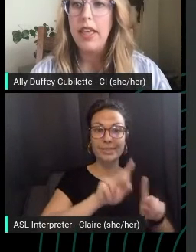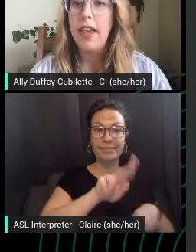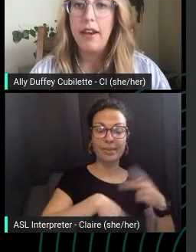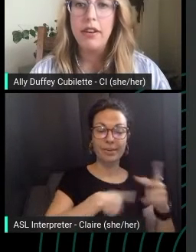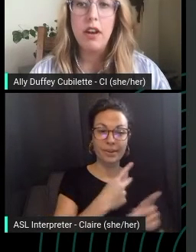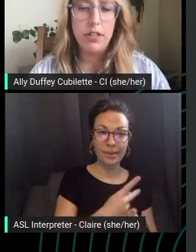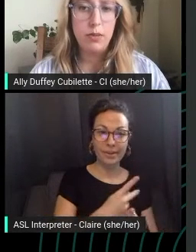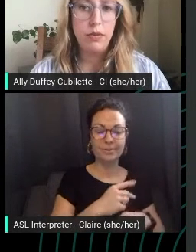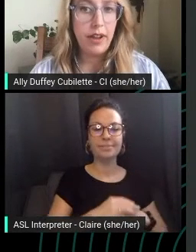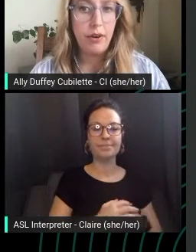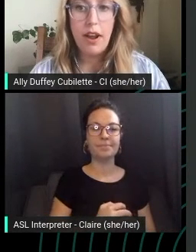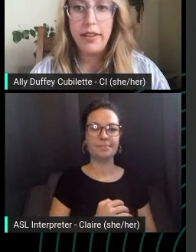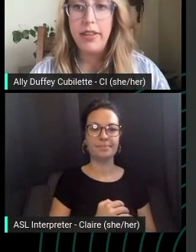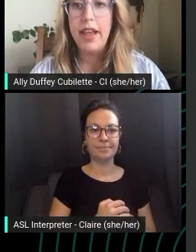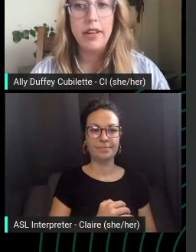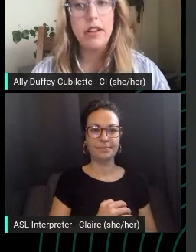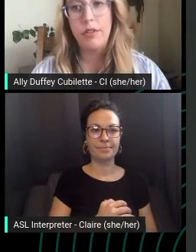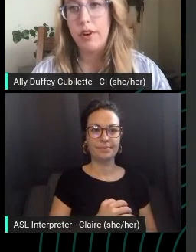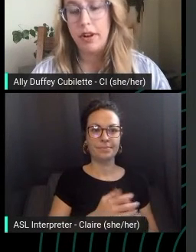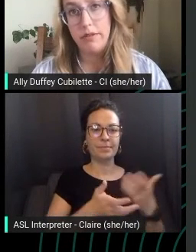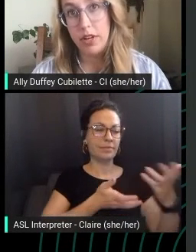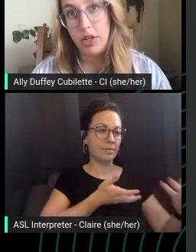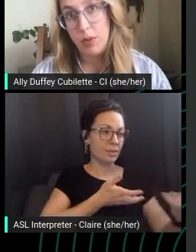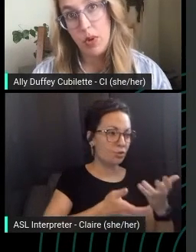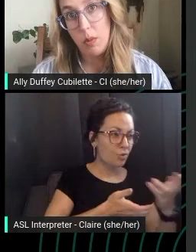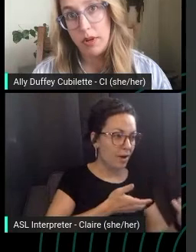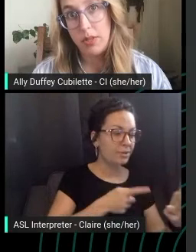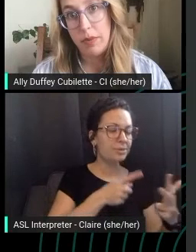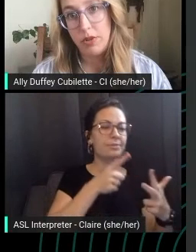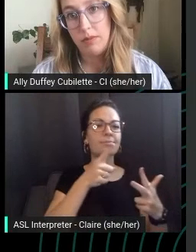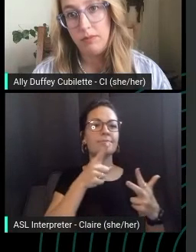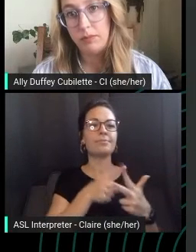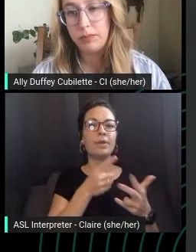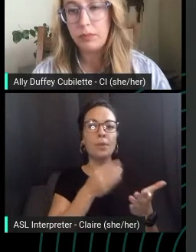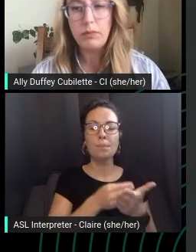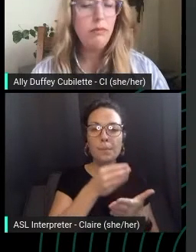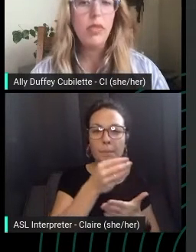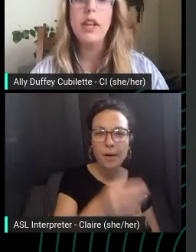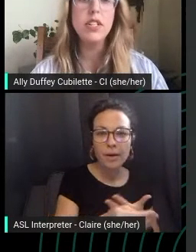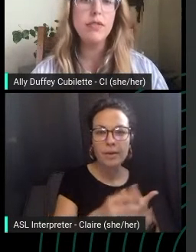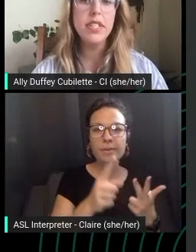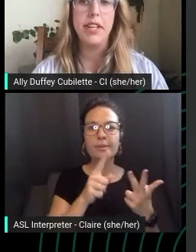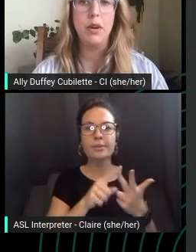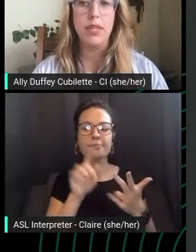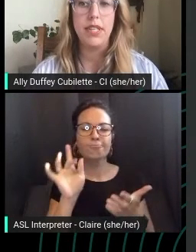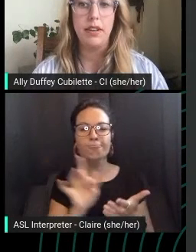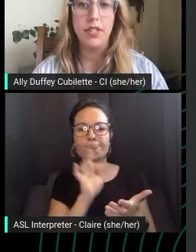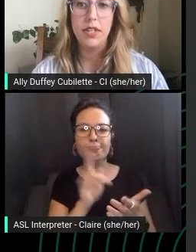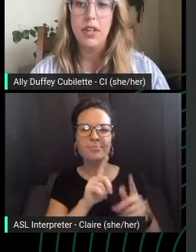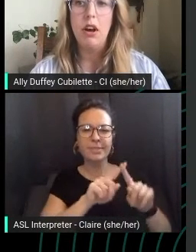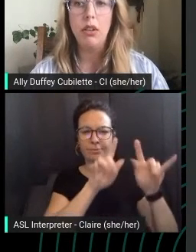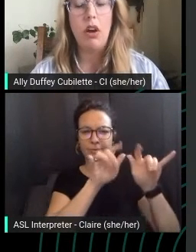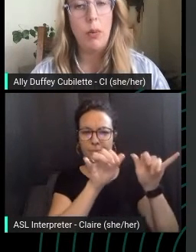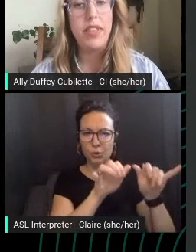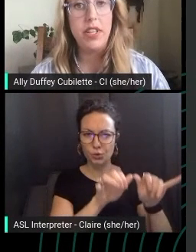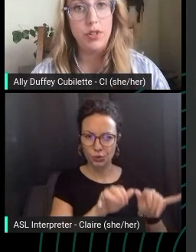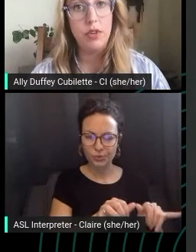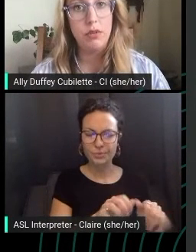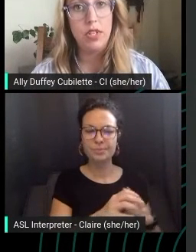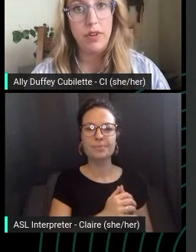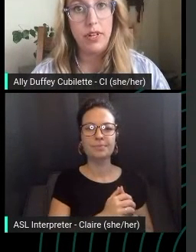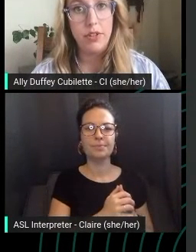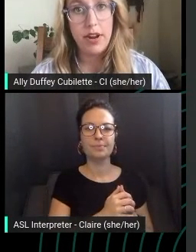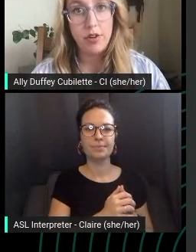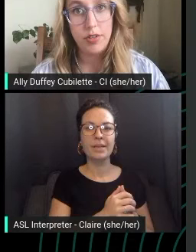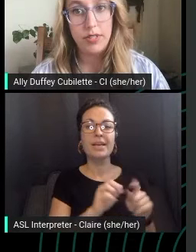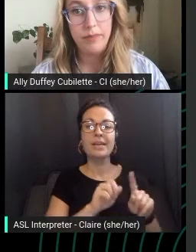transacting, and a custom event, i.e. any other kind of engagement we wanted to measure. And different data was sent along with each of